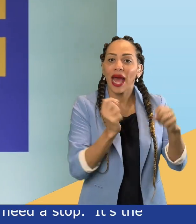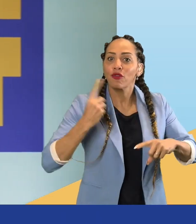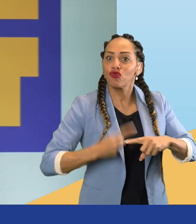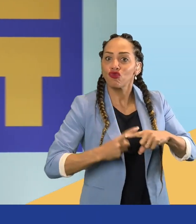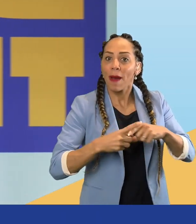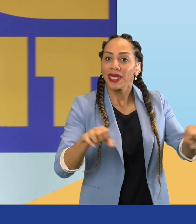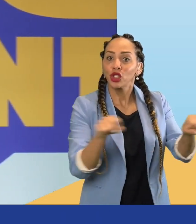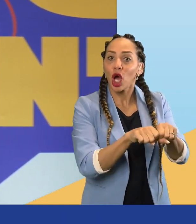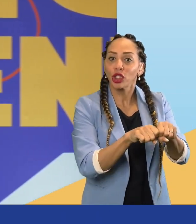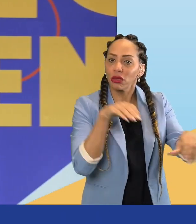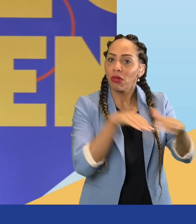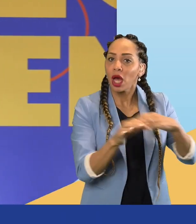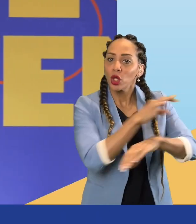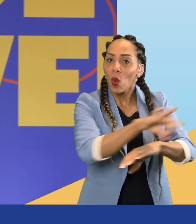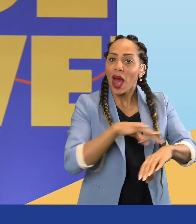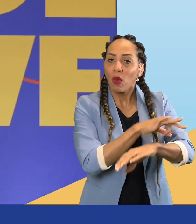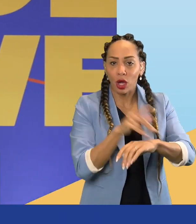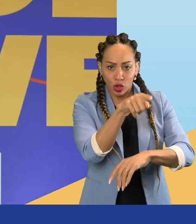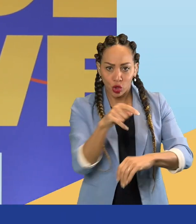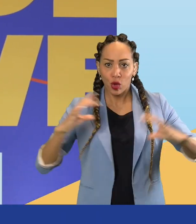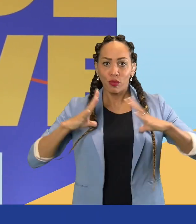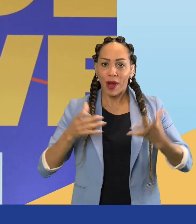So really, really quick to refuel.